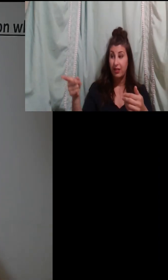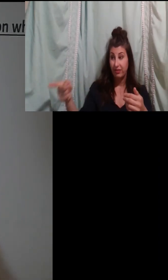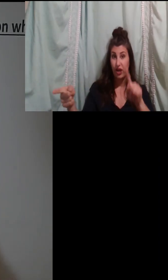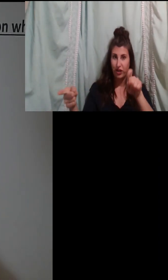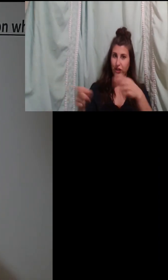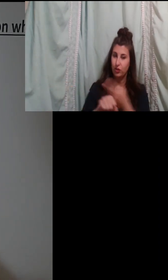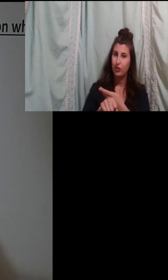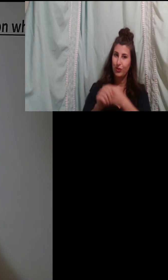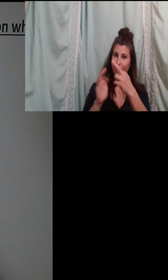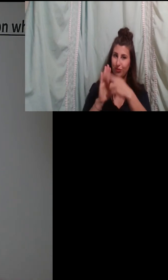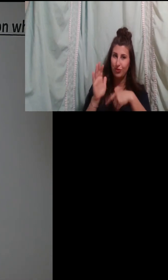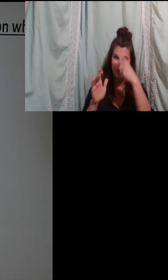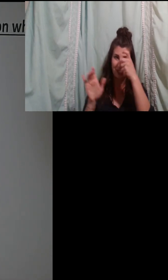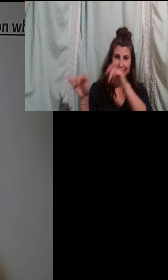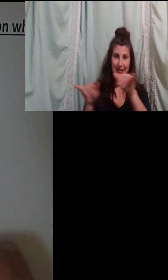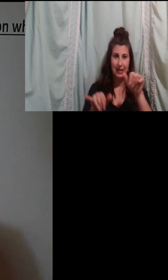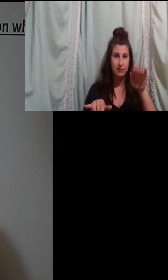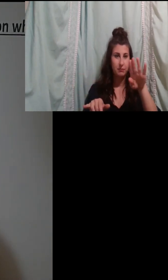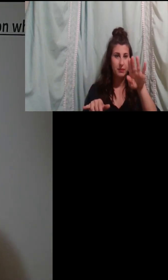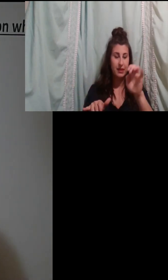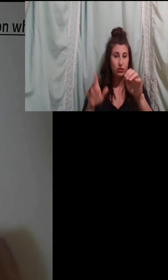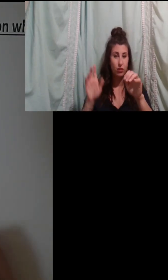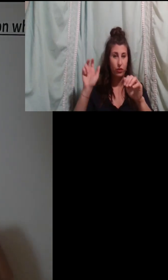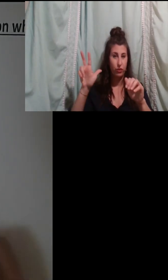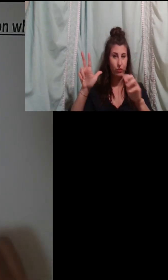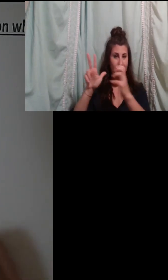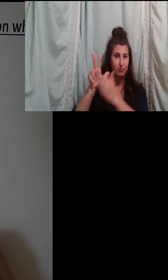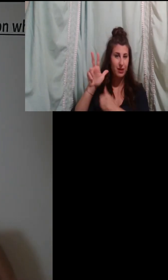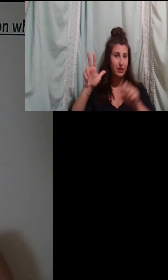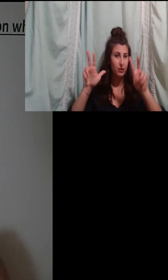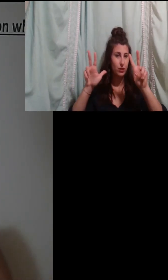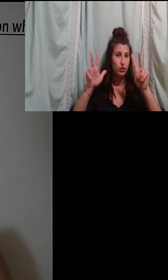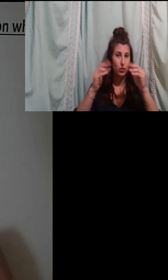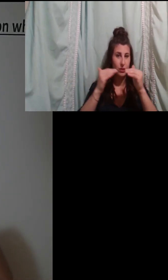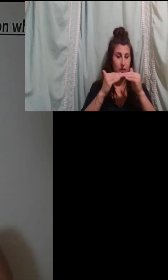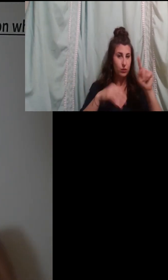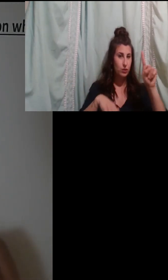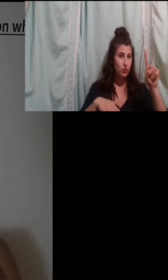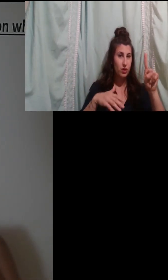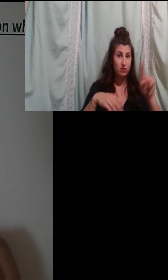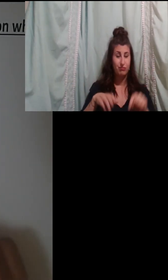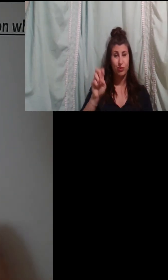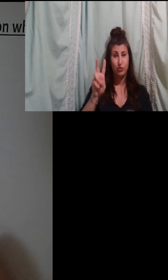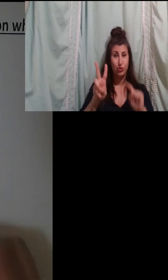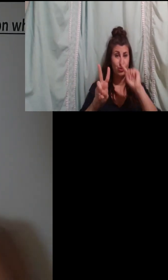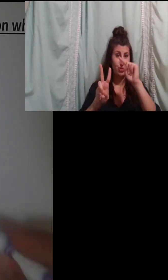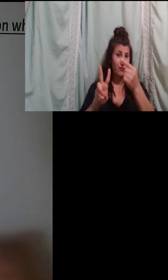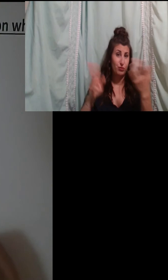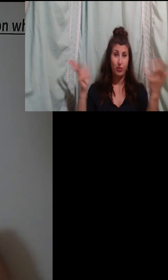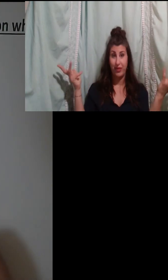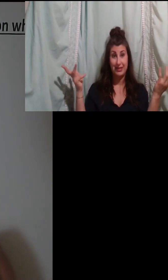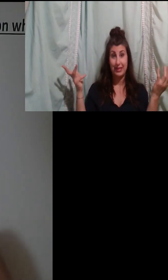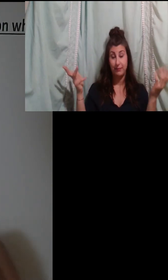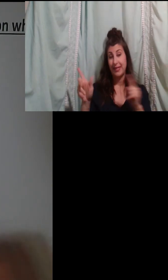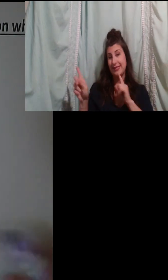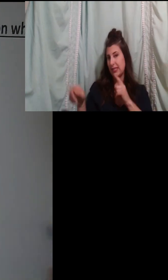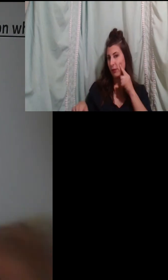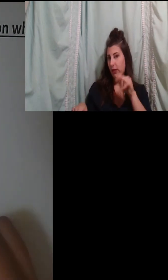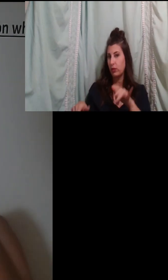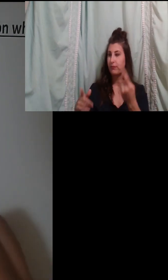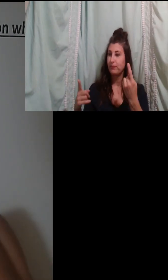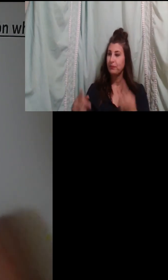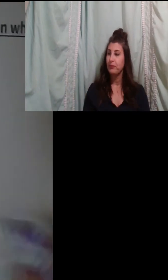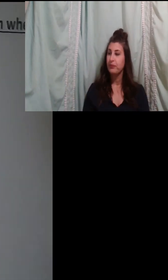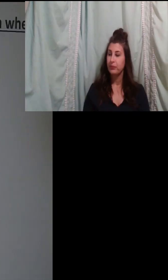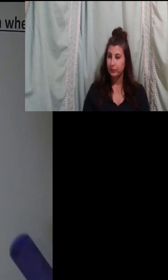to. Here I would need to use my rules because they're the same base. So it'll be 3 minus 2, which is just 1. So 2 to the first power. That's what that